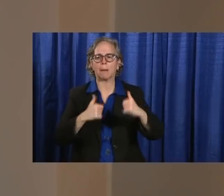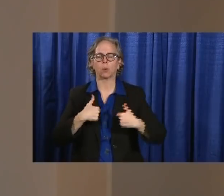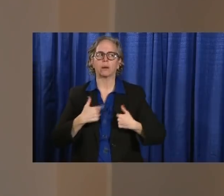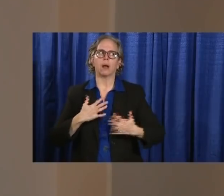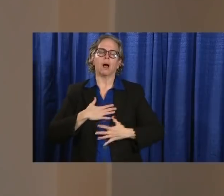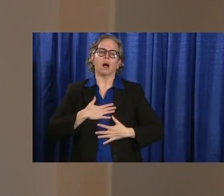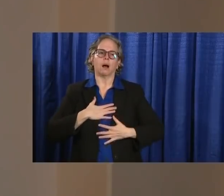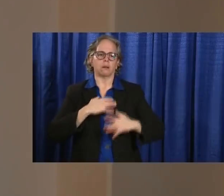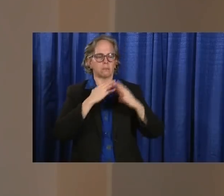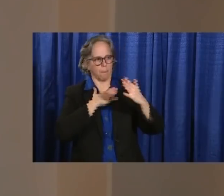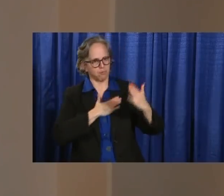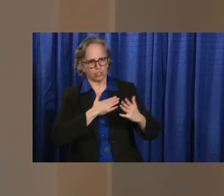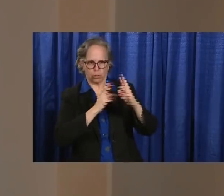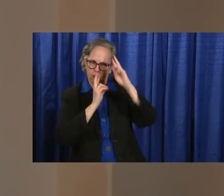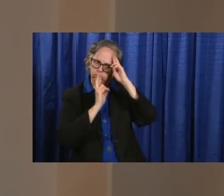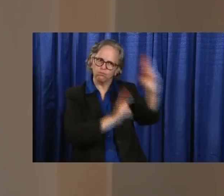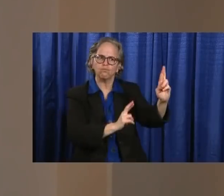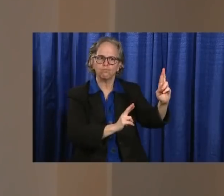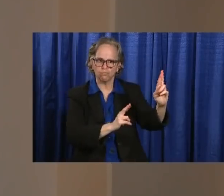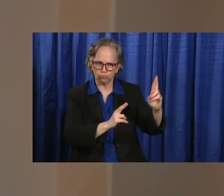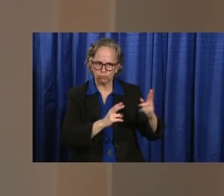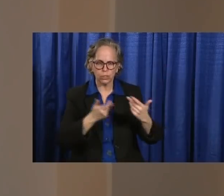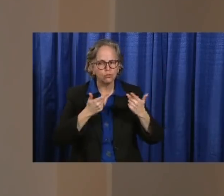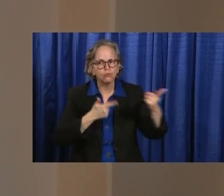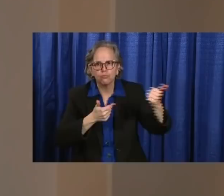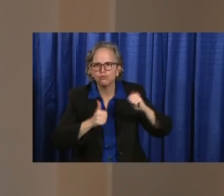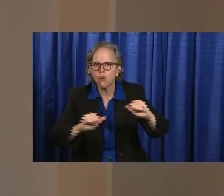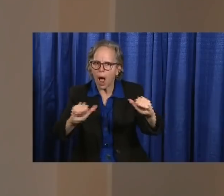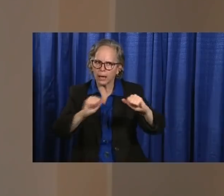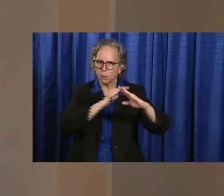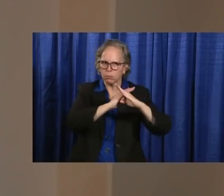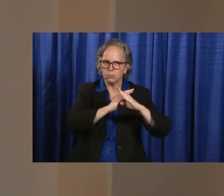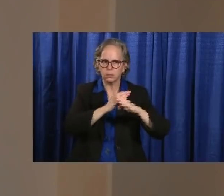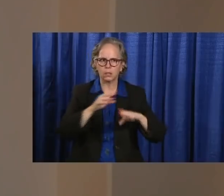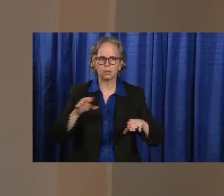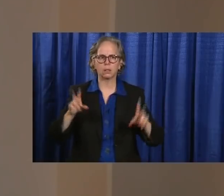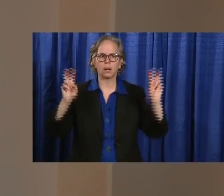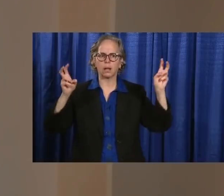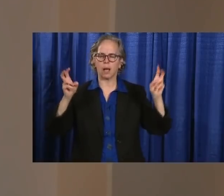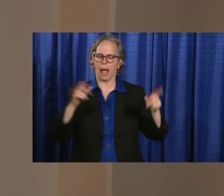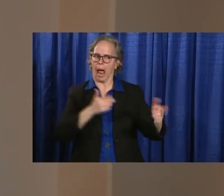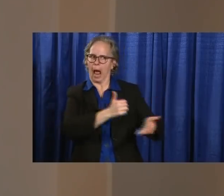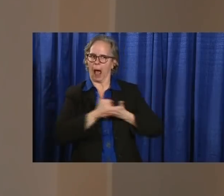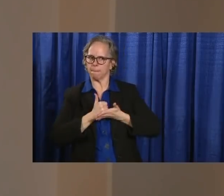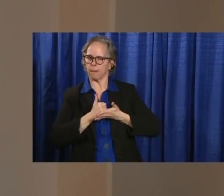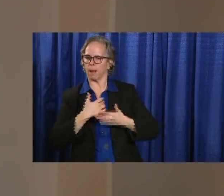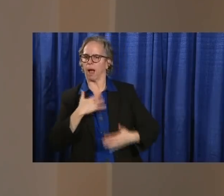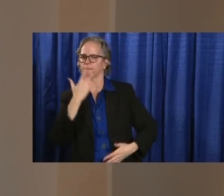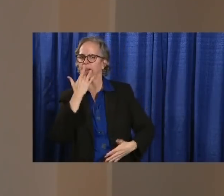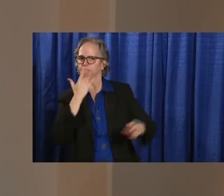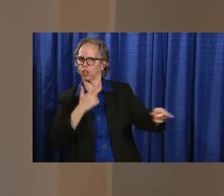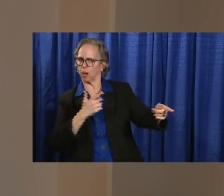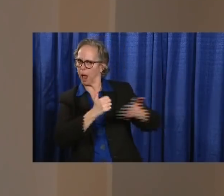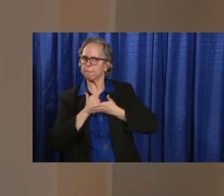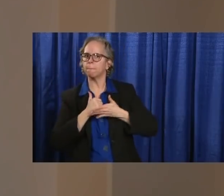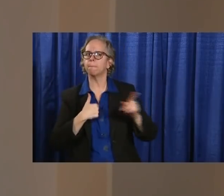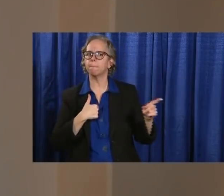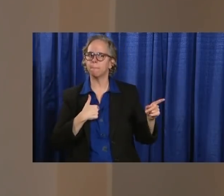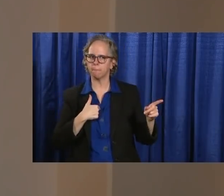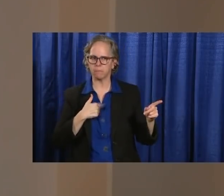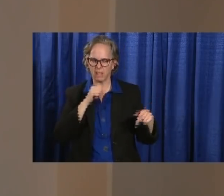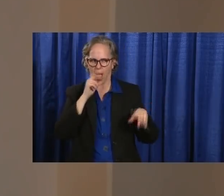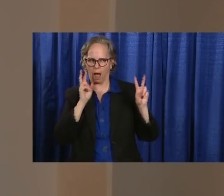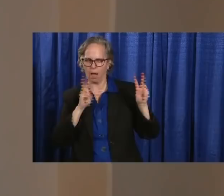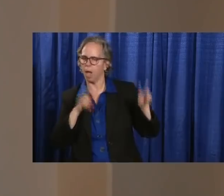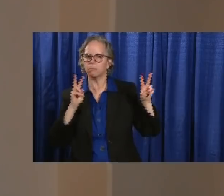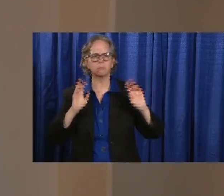places, wearing the mask, because they're trying to do us all a favor. This is not something we should be scared about. It's just something that in society, it actually shows